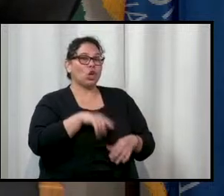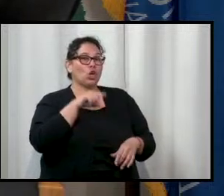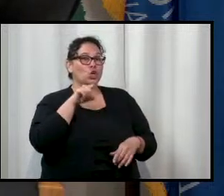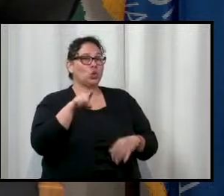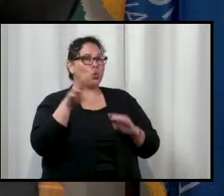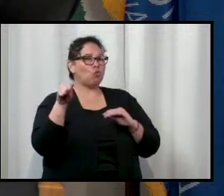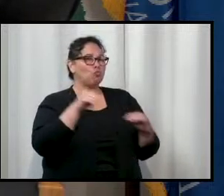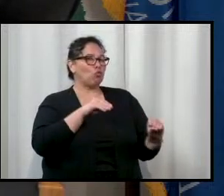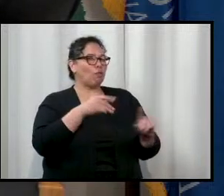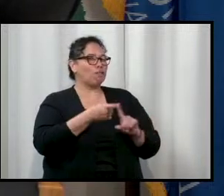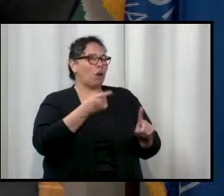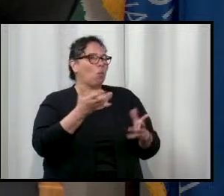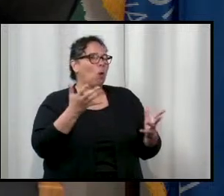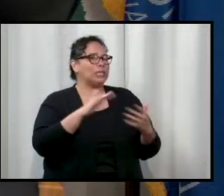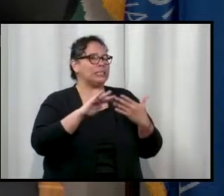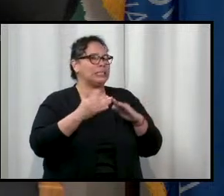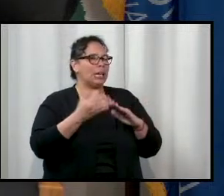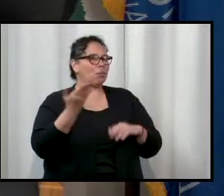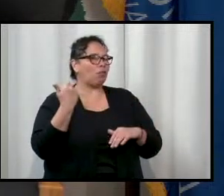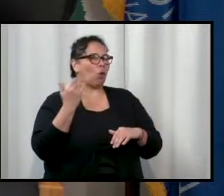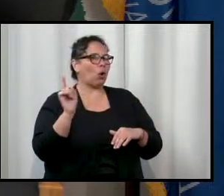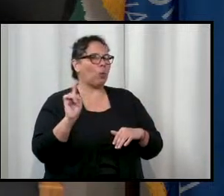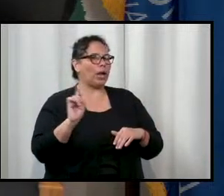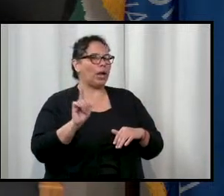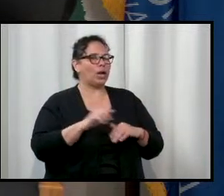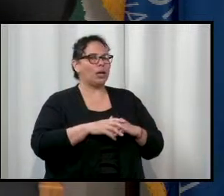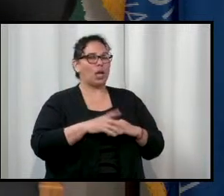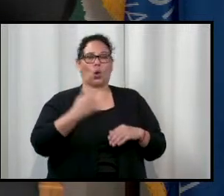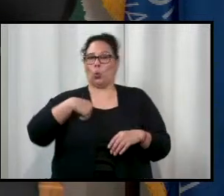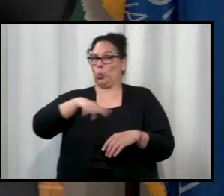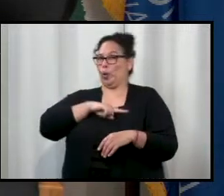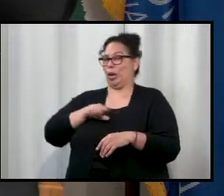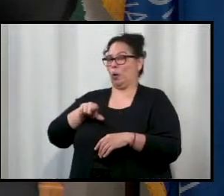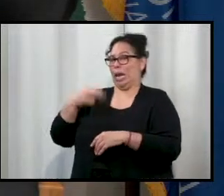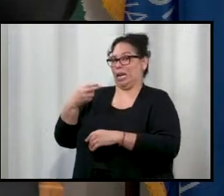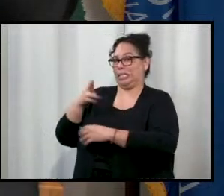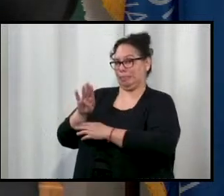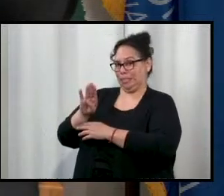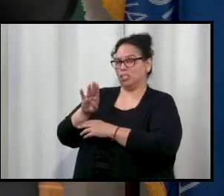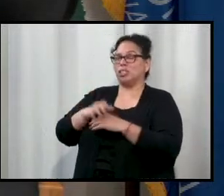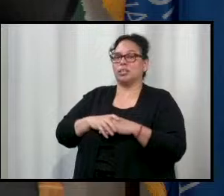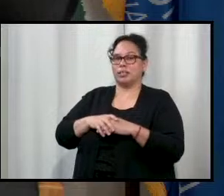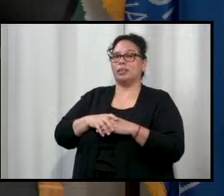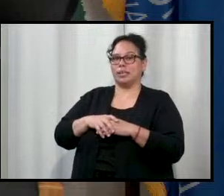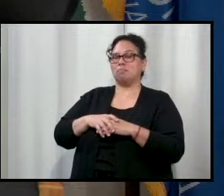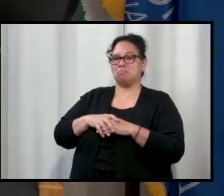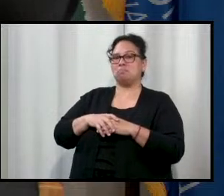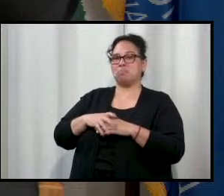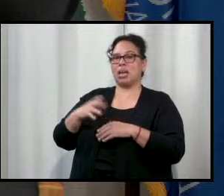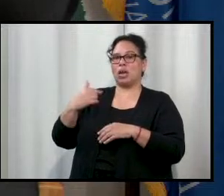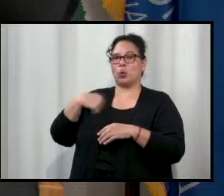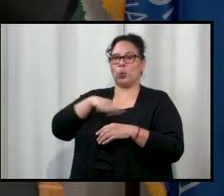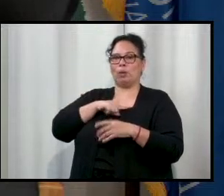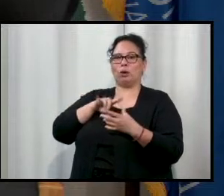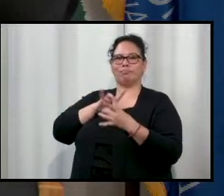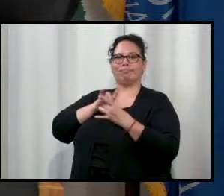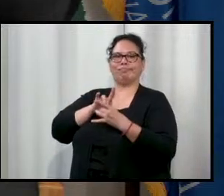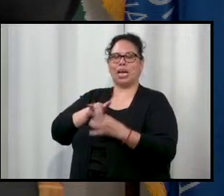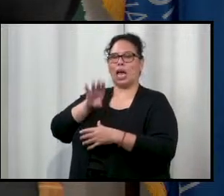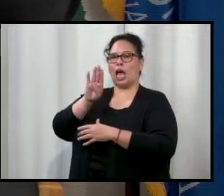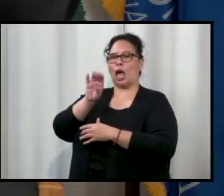moved here from what city before coming to Long Beach? We were in Huntington Beach, sharing a fence line with Boeing, I think, at that